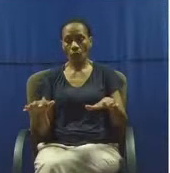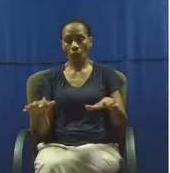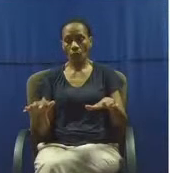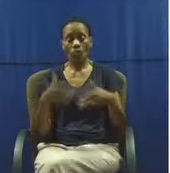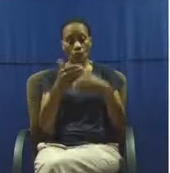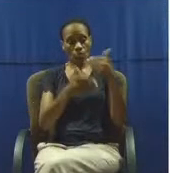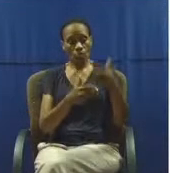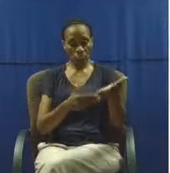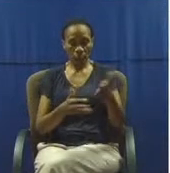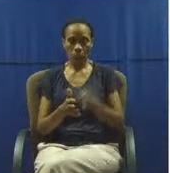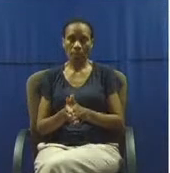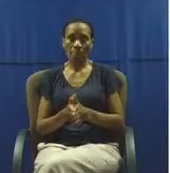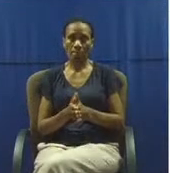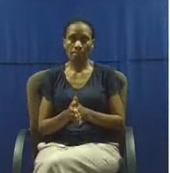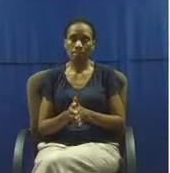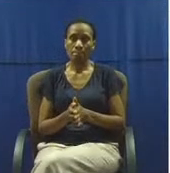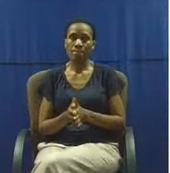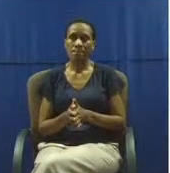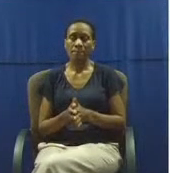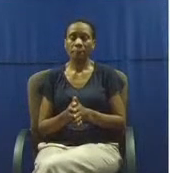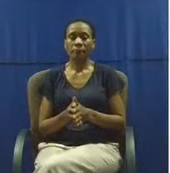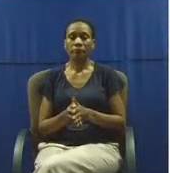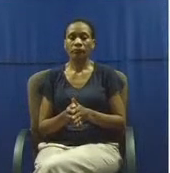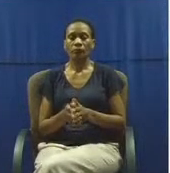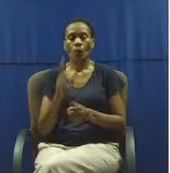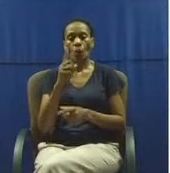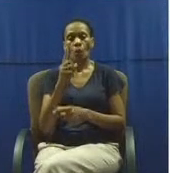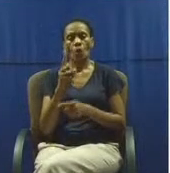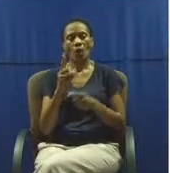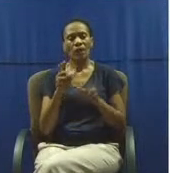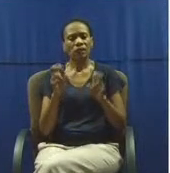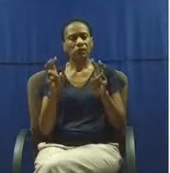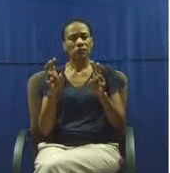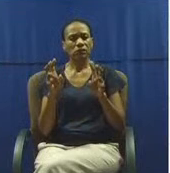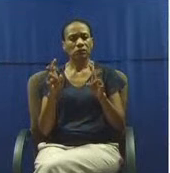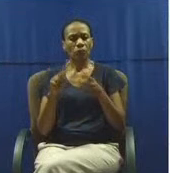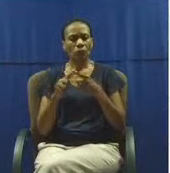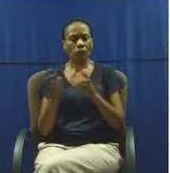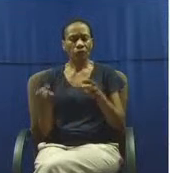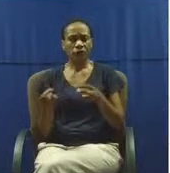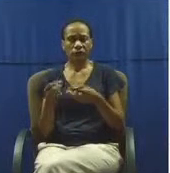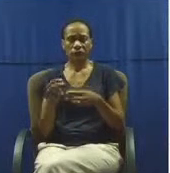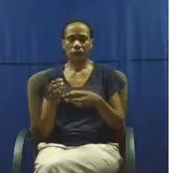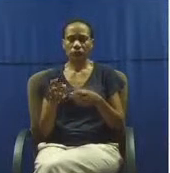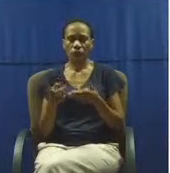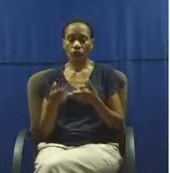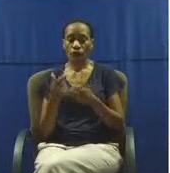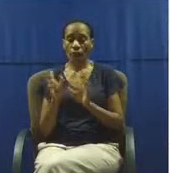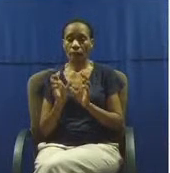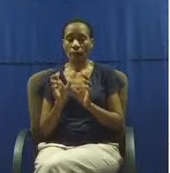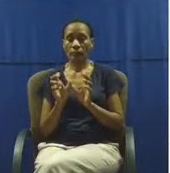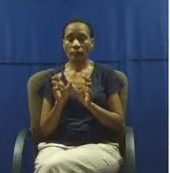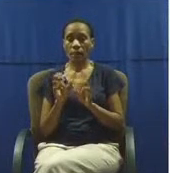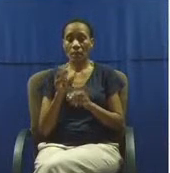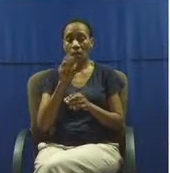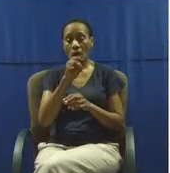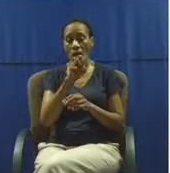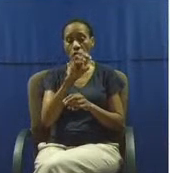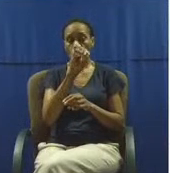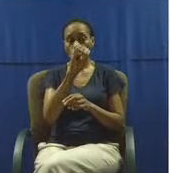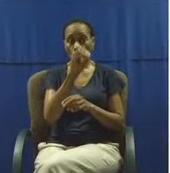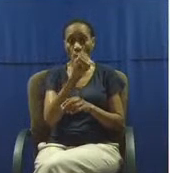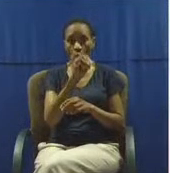You may proceed, Mr. Thank you, thank you. One of the things that has been raised by the council, the State-Owned Enterprise